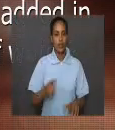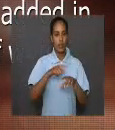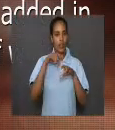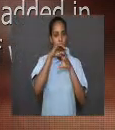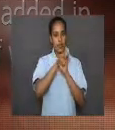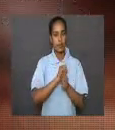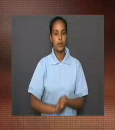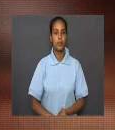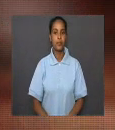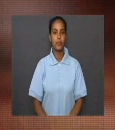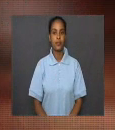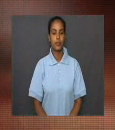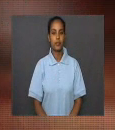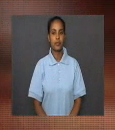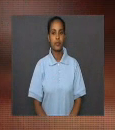Time's up.